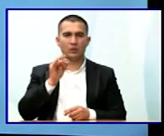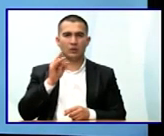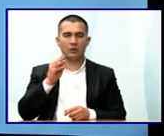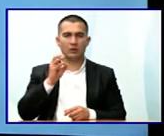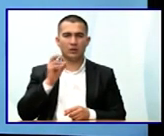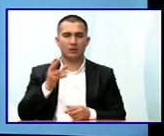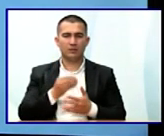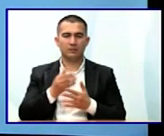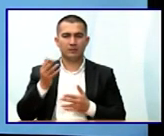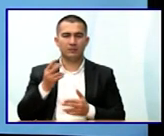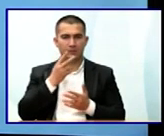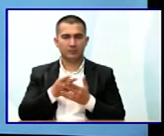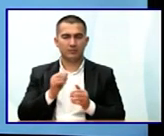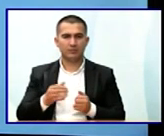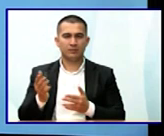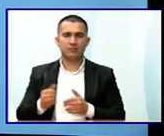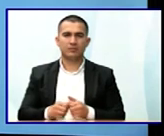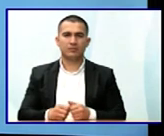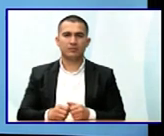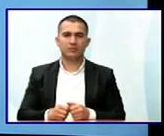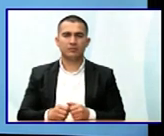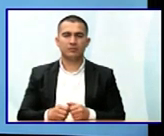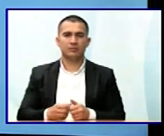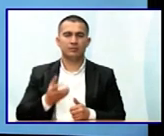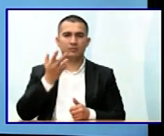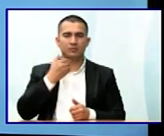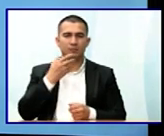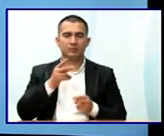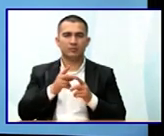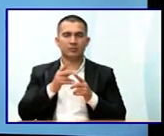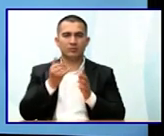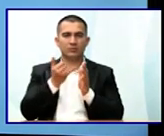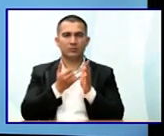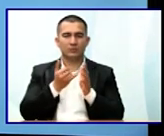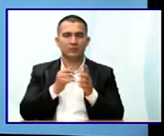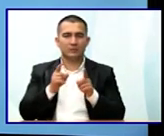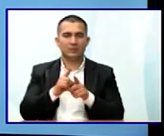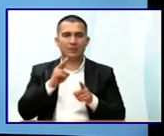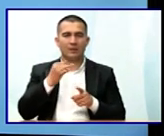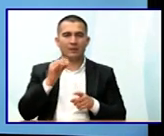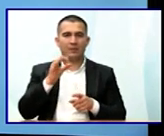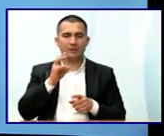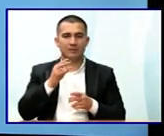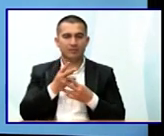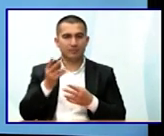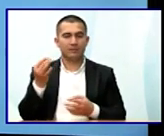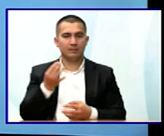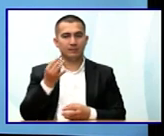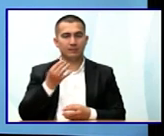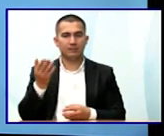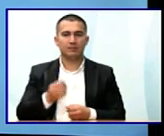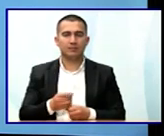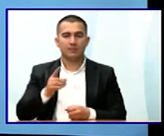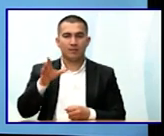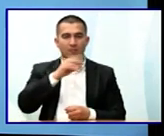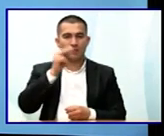to'g'risida ko'rib chiqamiz. Payvandlash uchun kesib olinadigan kurtakli qalamcha payvand